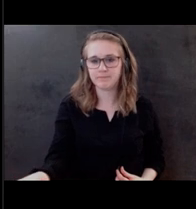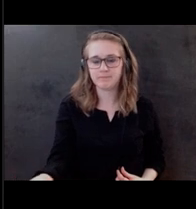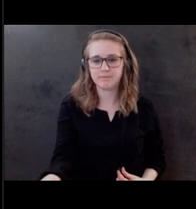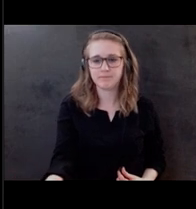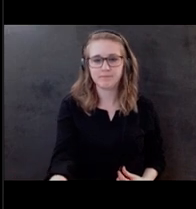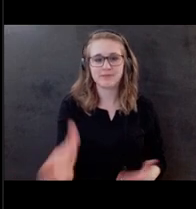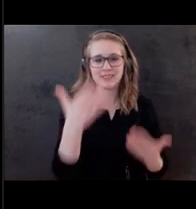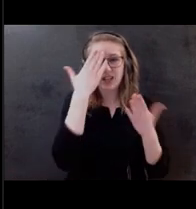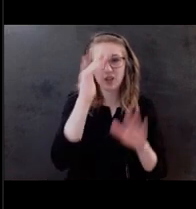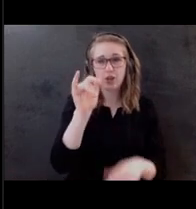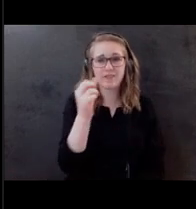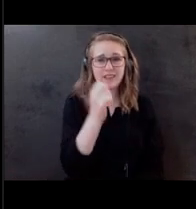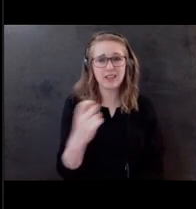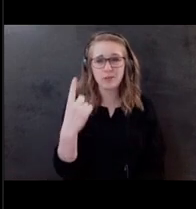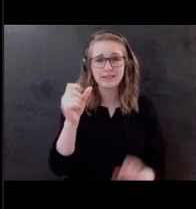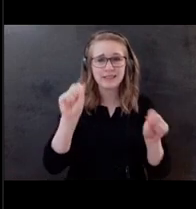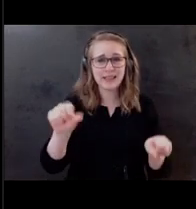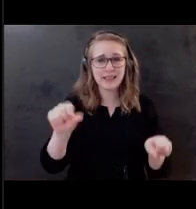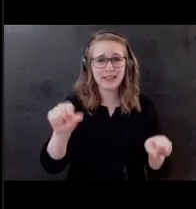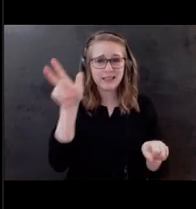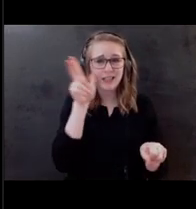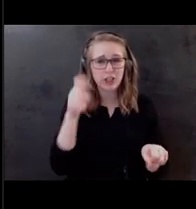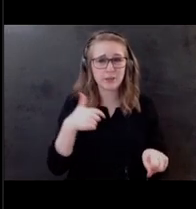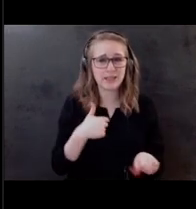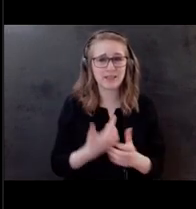I don't know if anybody can hear me. I'm